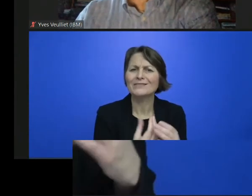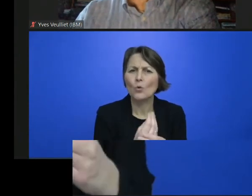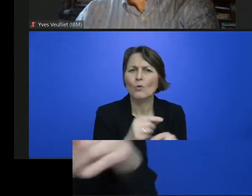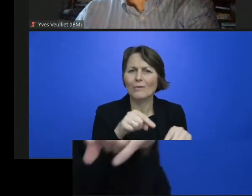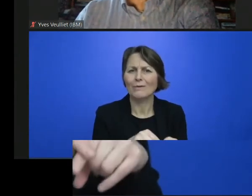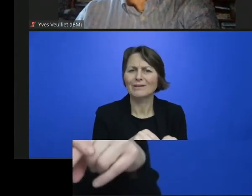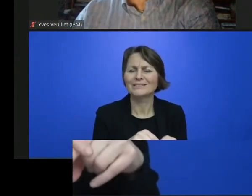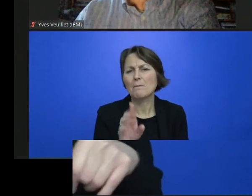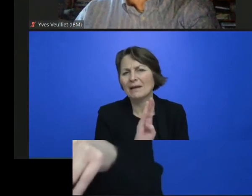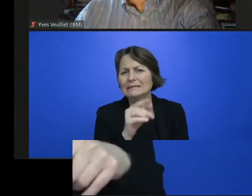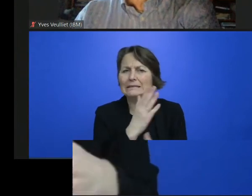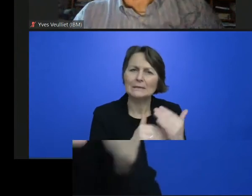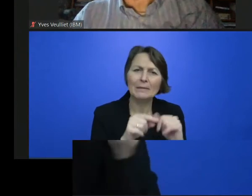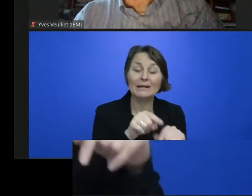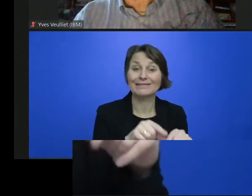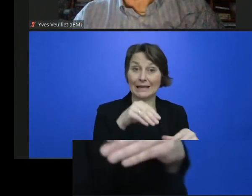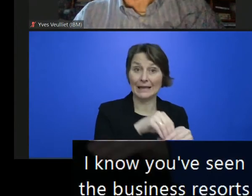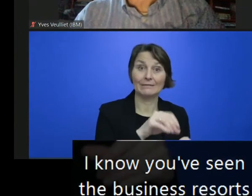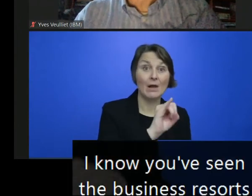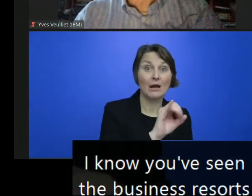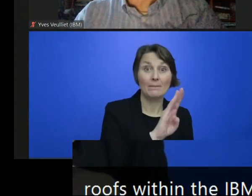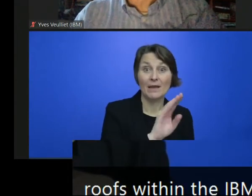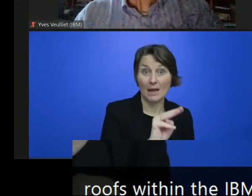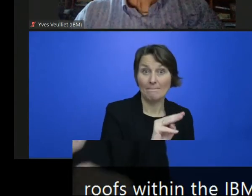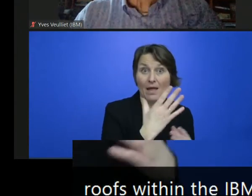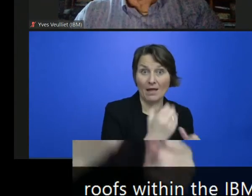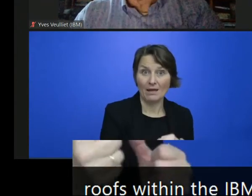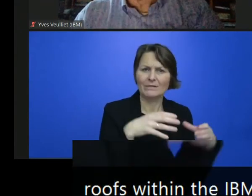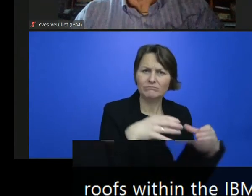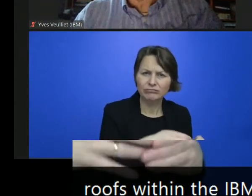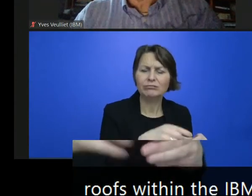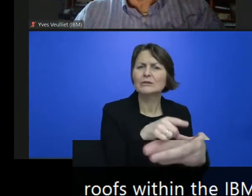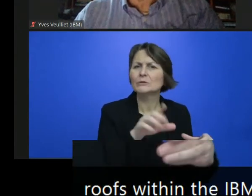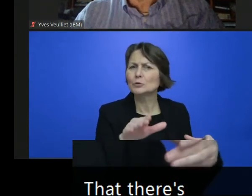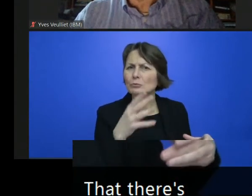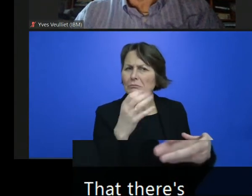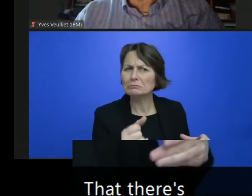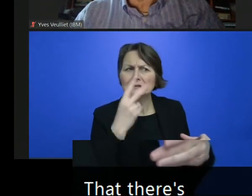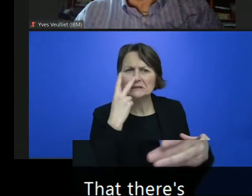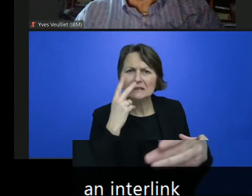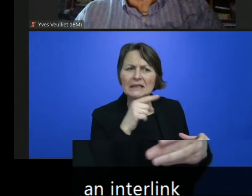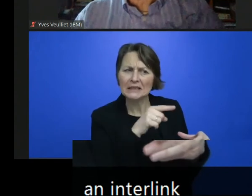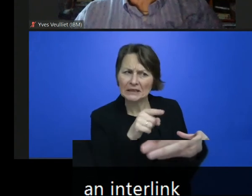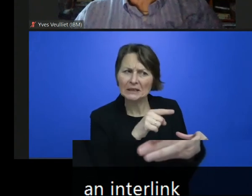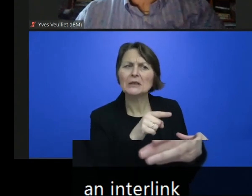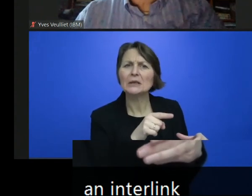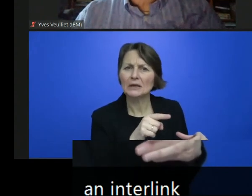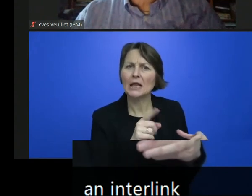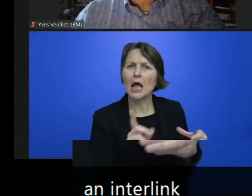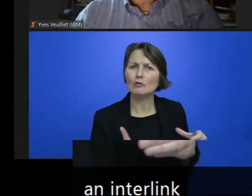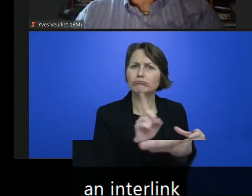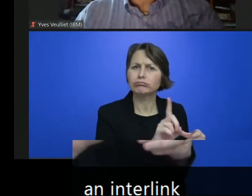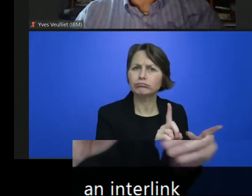see that there's an interlink there between, can you see already that there are persons with disabilities